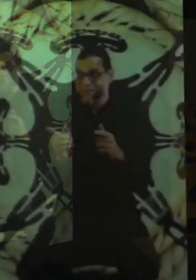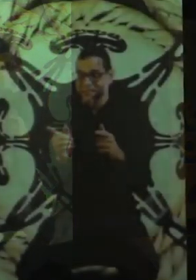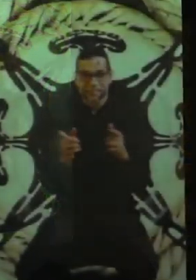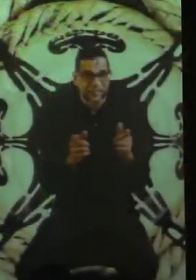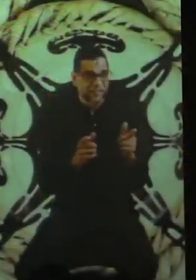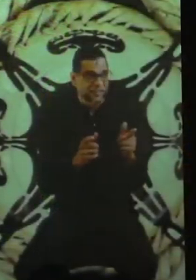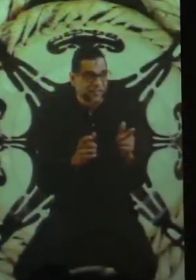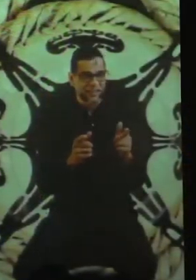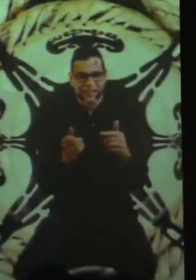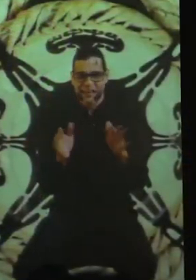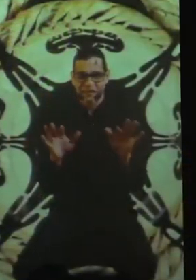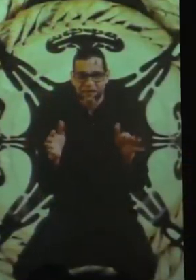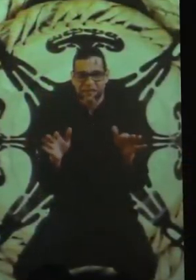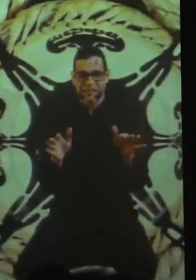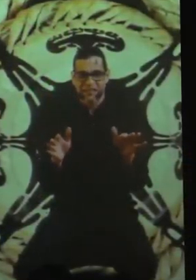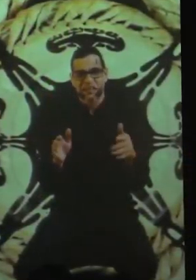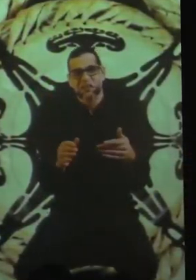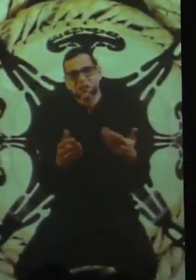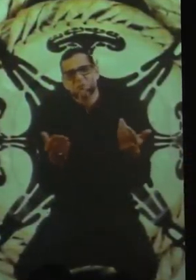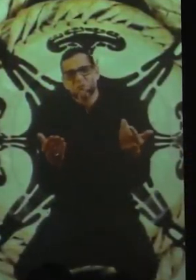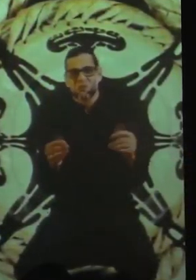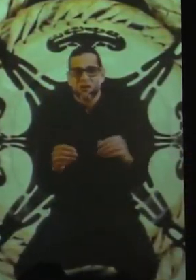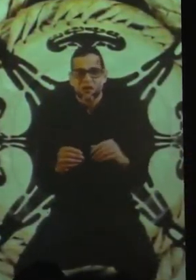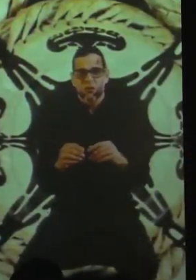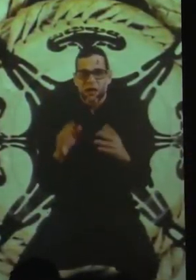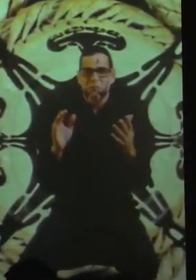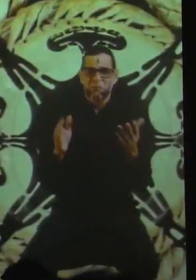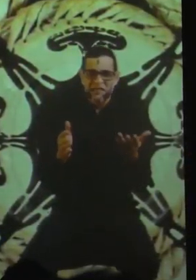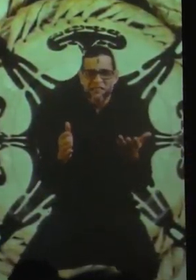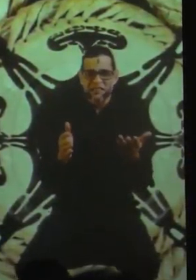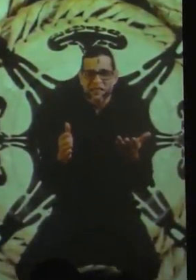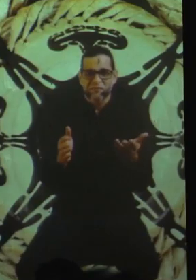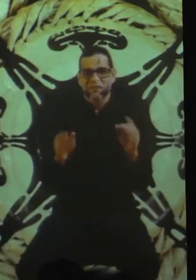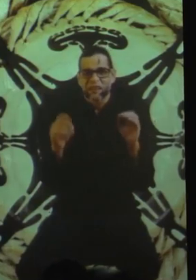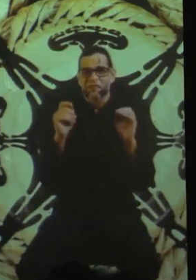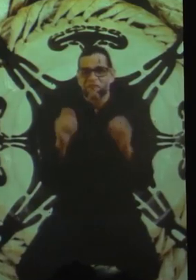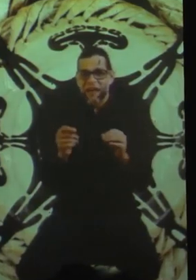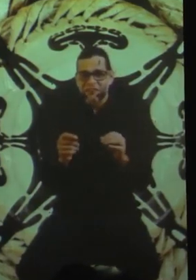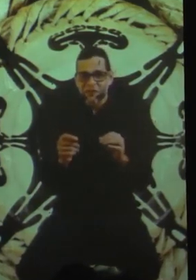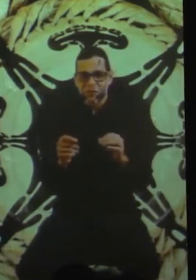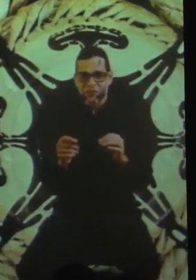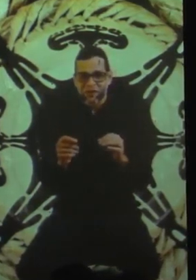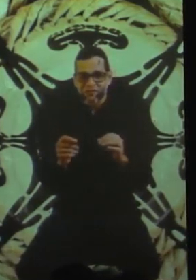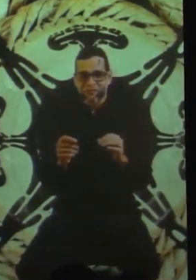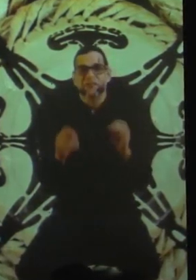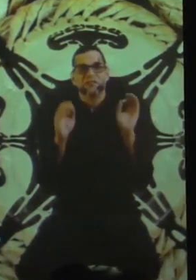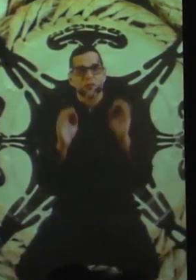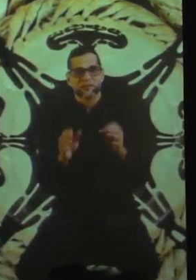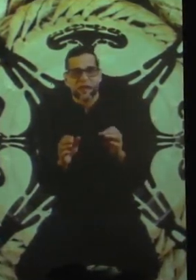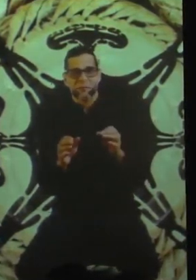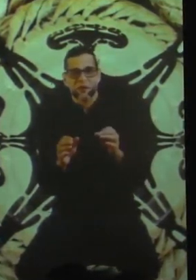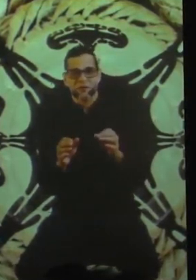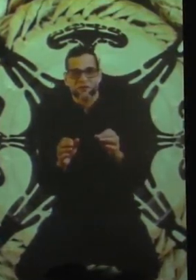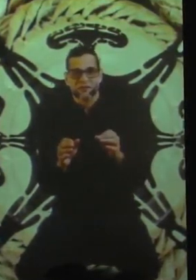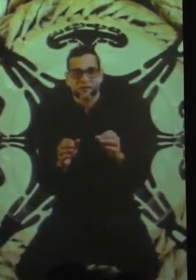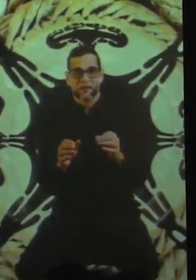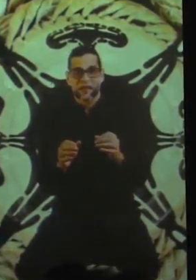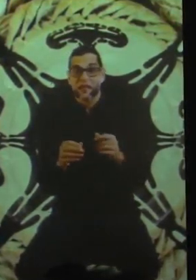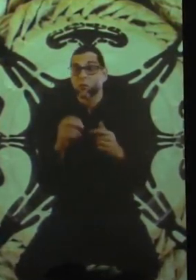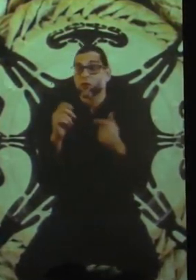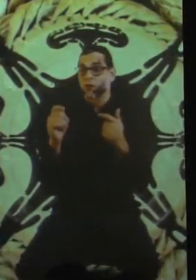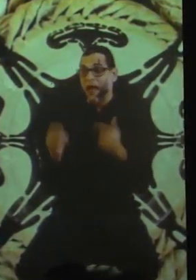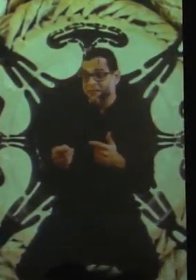one? For sure, right? Anybody? Well, basically, the faster you're moving, the slower time goes.